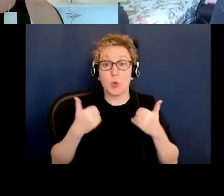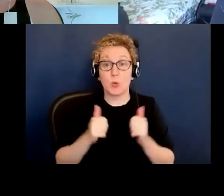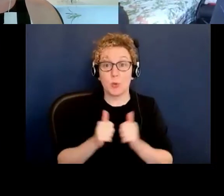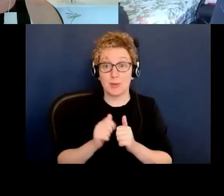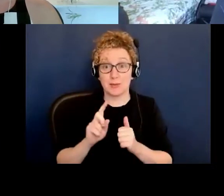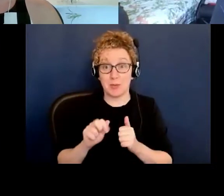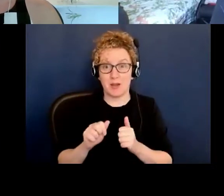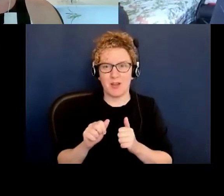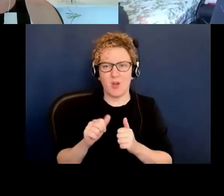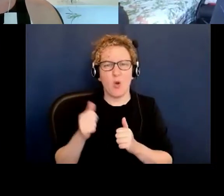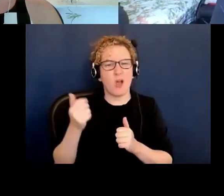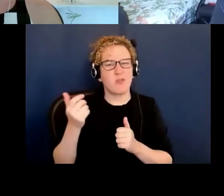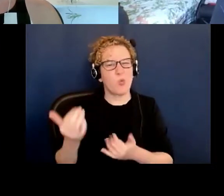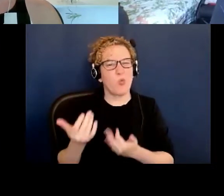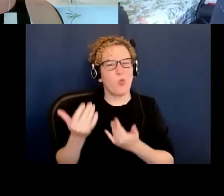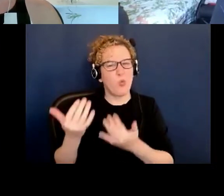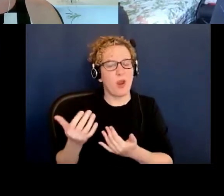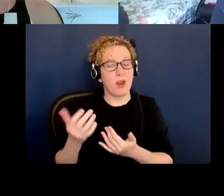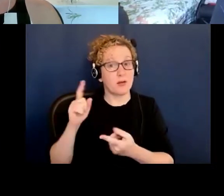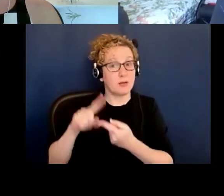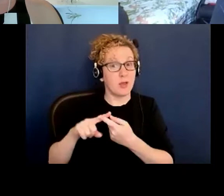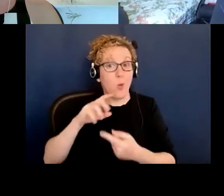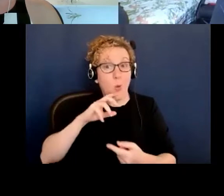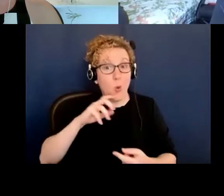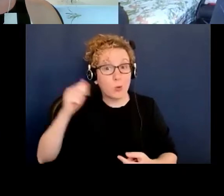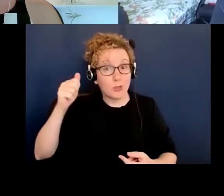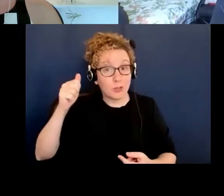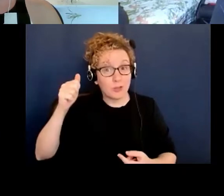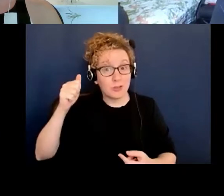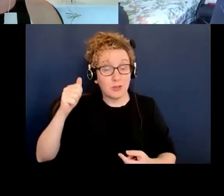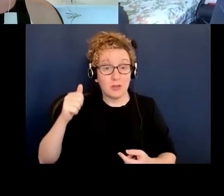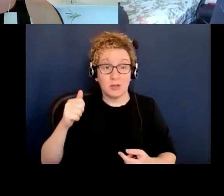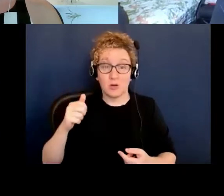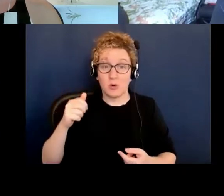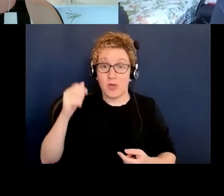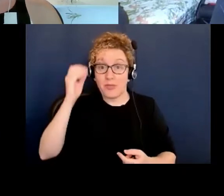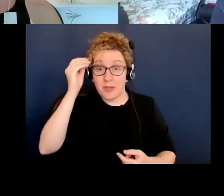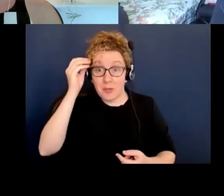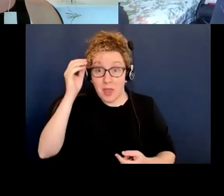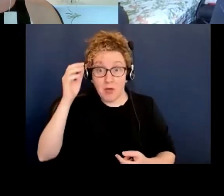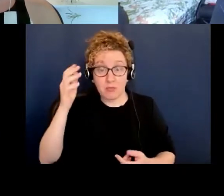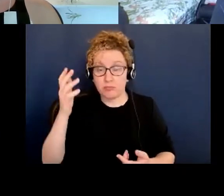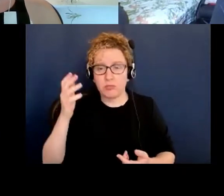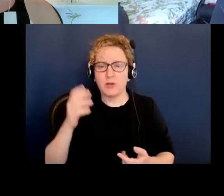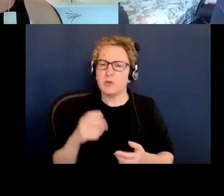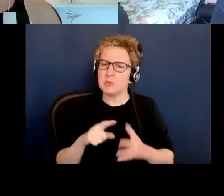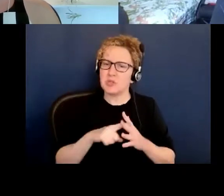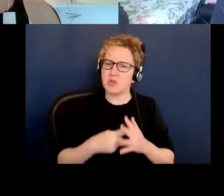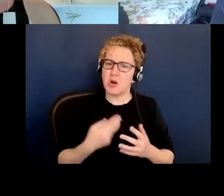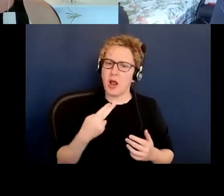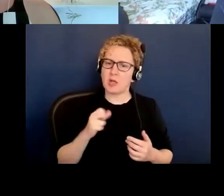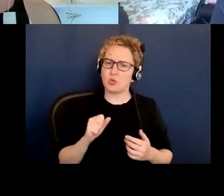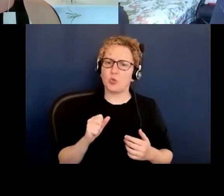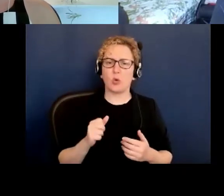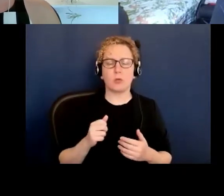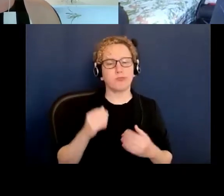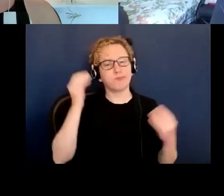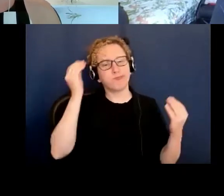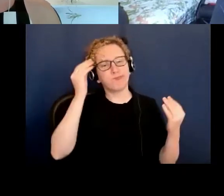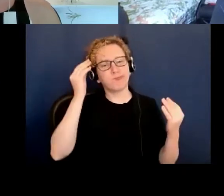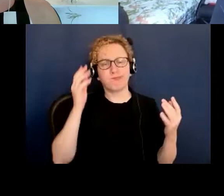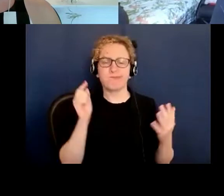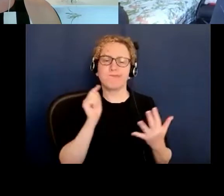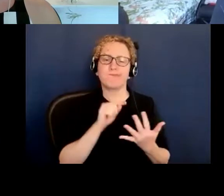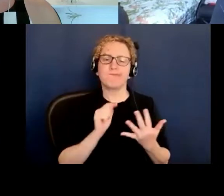you're, again, older to participate or even start thinking about studying abroad. You can start when you're a high school student to start thinking about what are